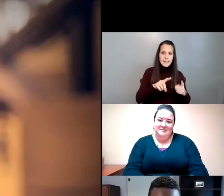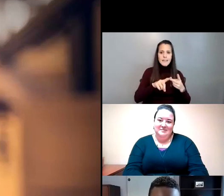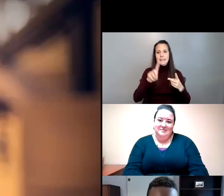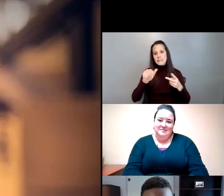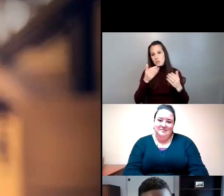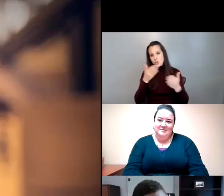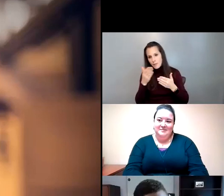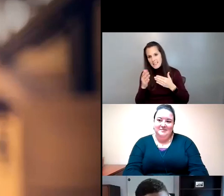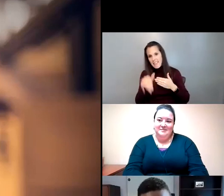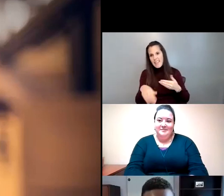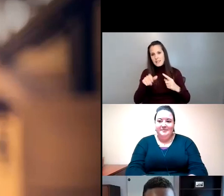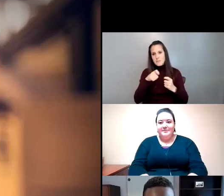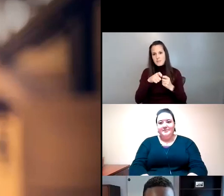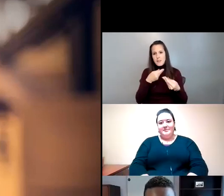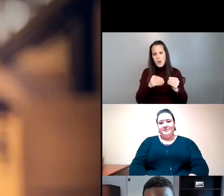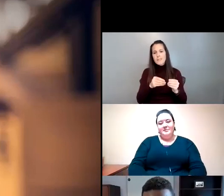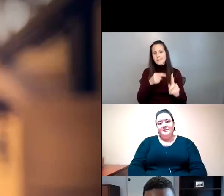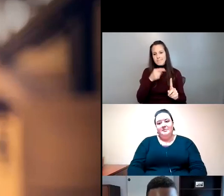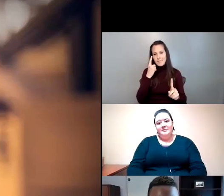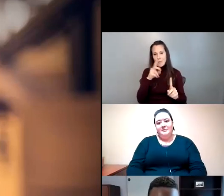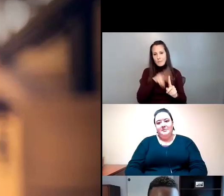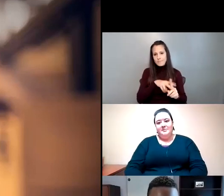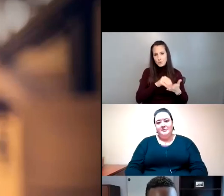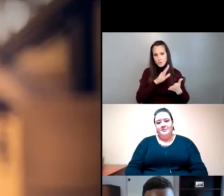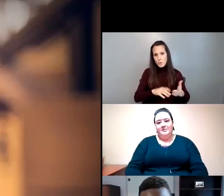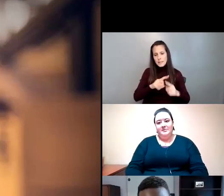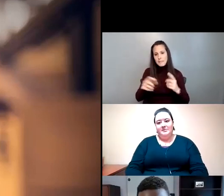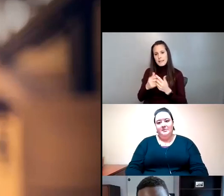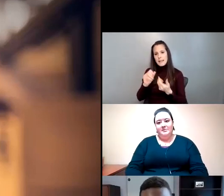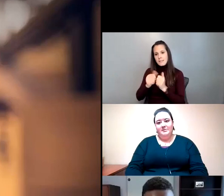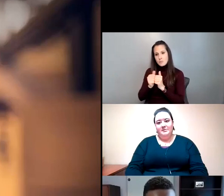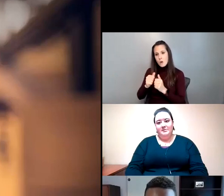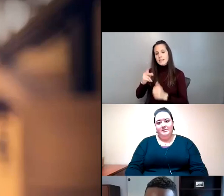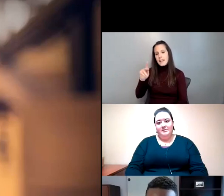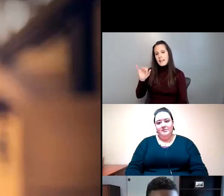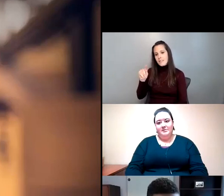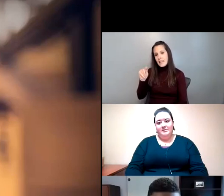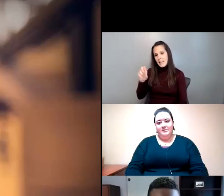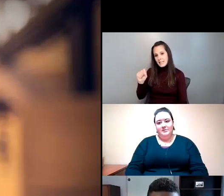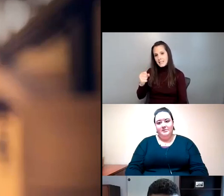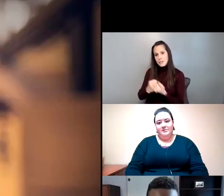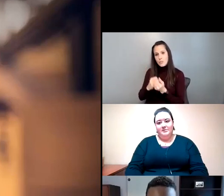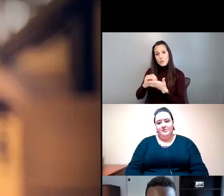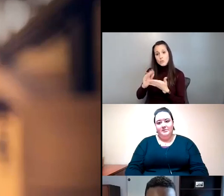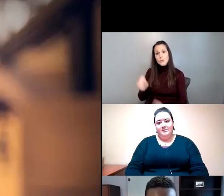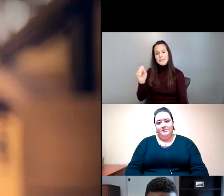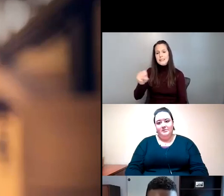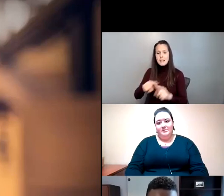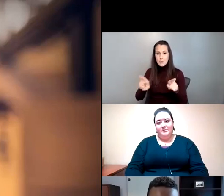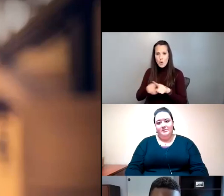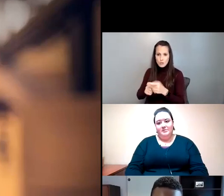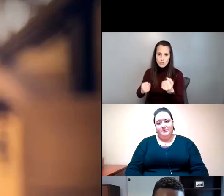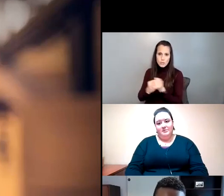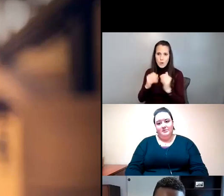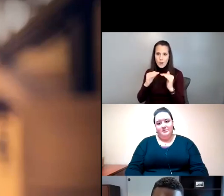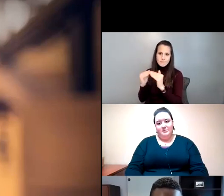services office, that is for our students, but adaptive sports and fitness, while it is supporting our students, we absolutely support the community.